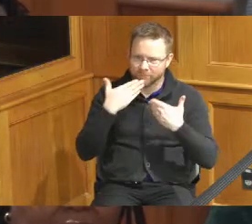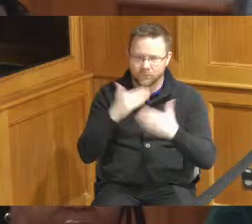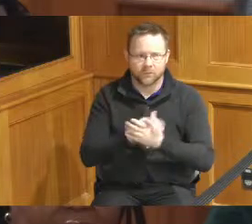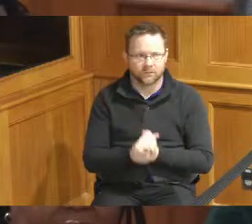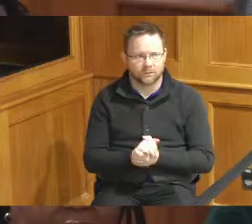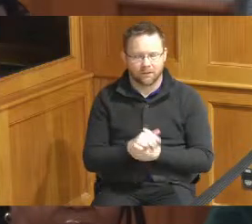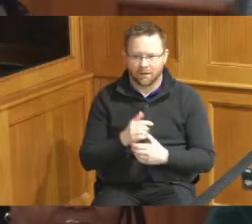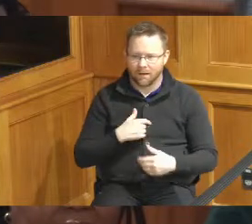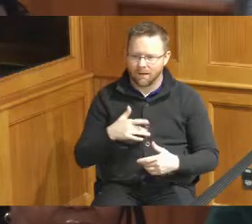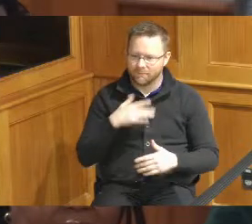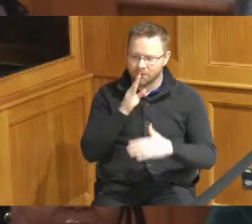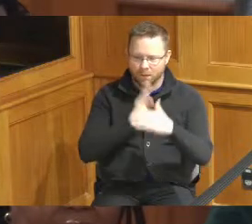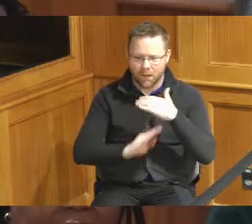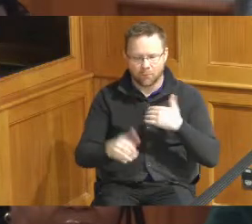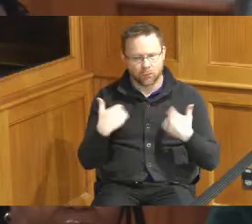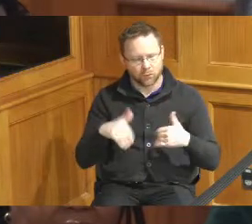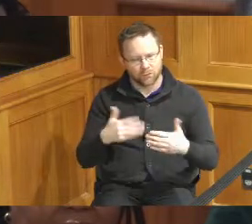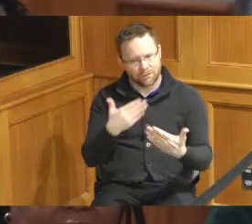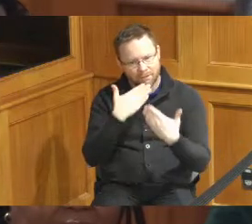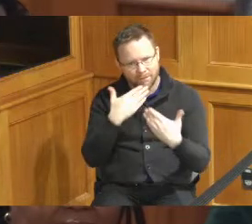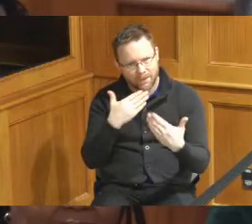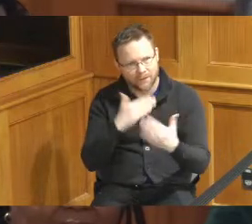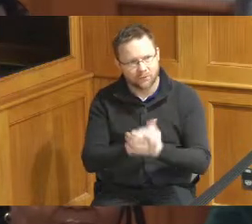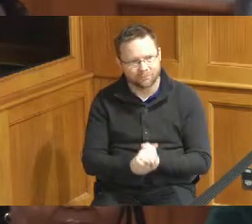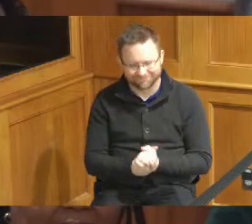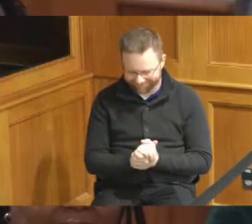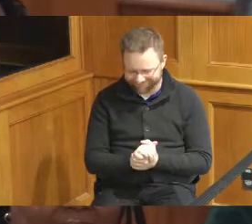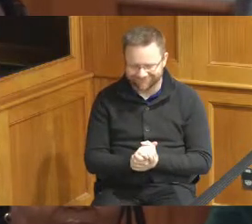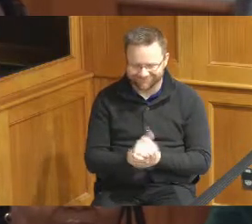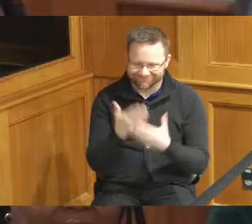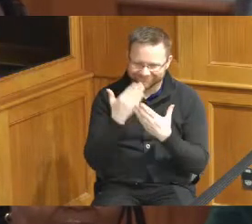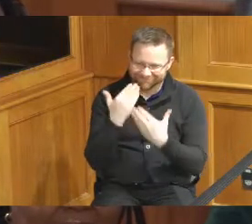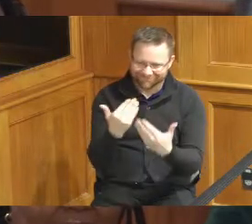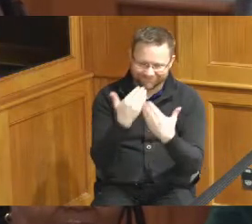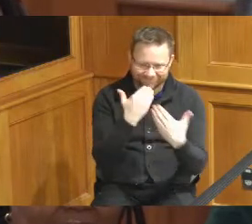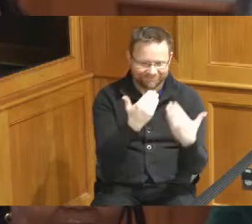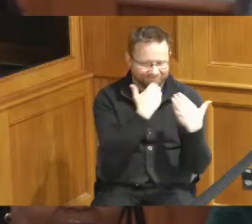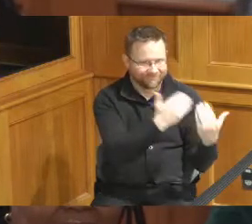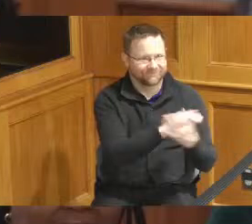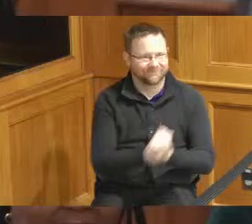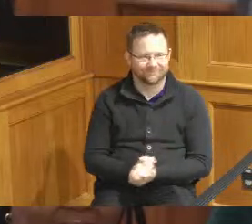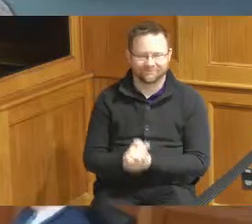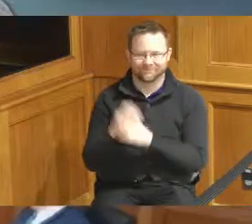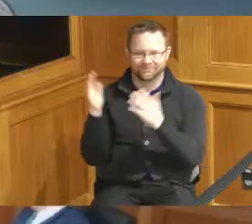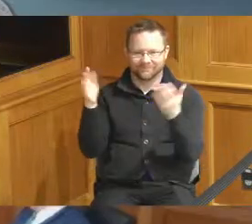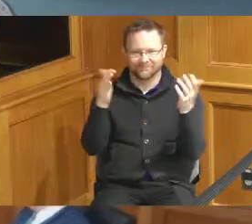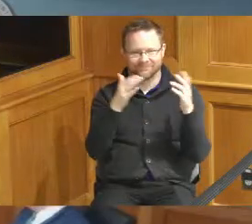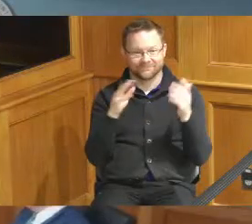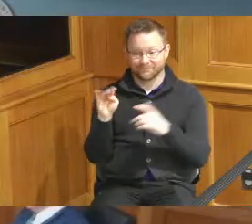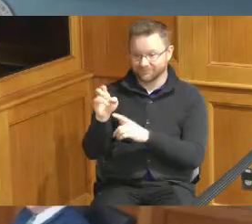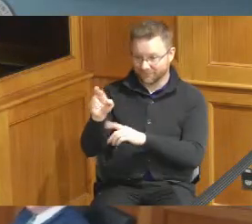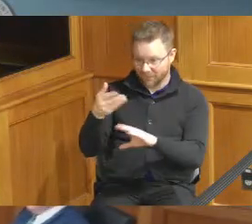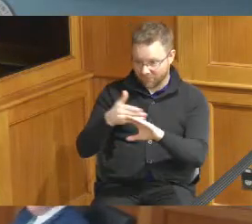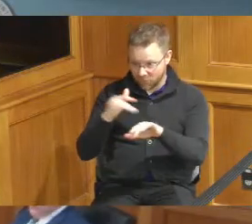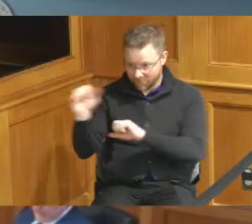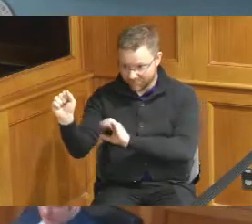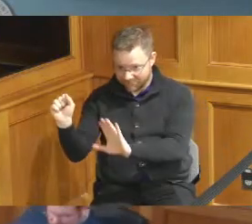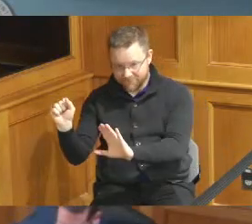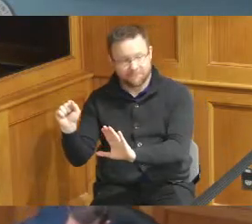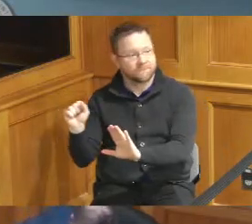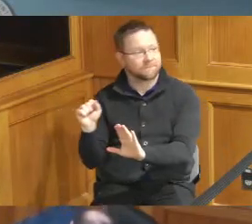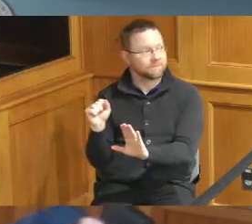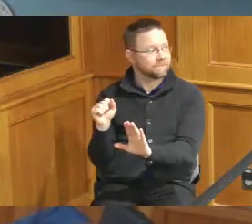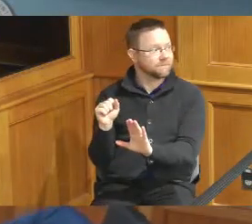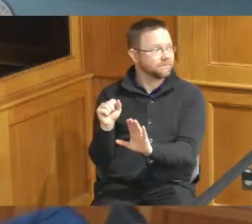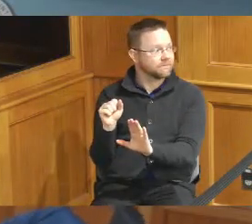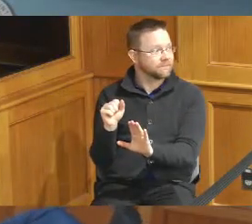and I'm humble, and I give you thanks in all things. Thank you, and thank you. Mayor, before you go, I'll open